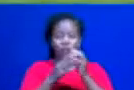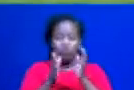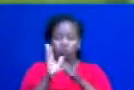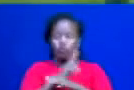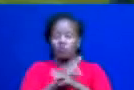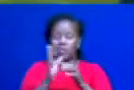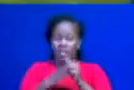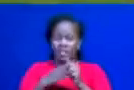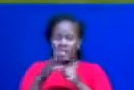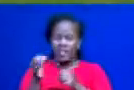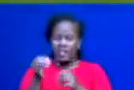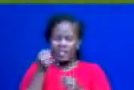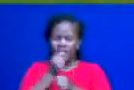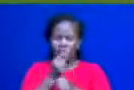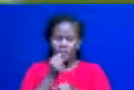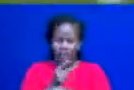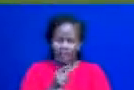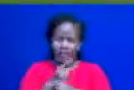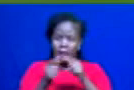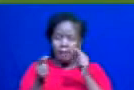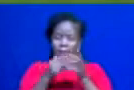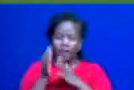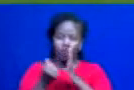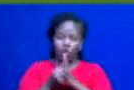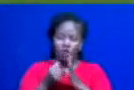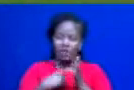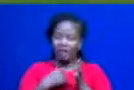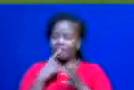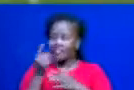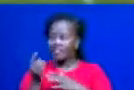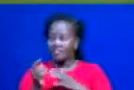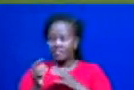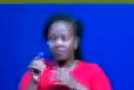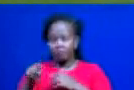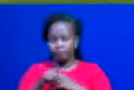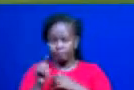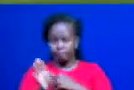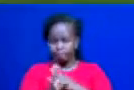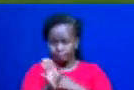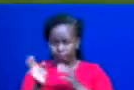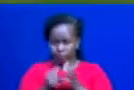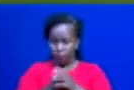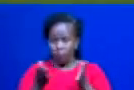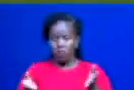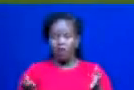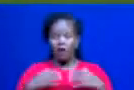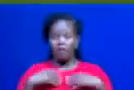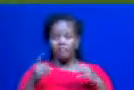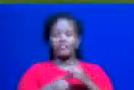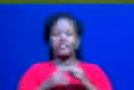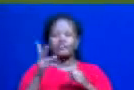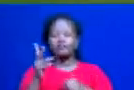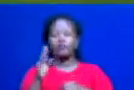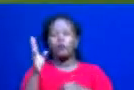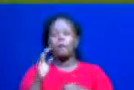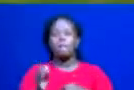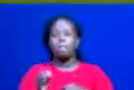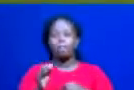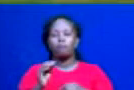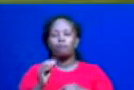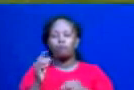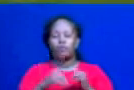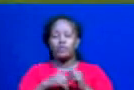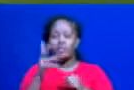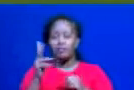Kibwana's effort was ruled out for offside. The defending champions are now on 64 points, 1 point ahead of Gor Mahia, who face